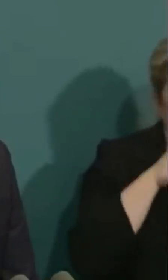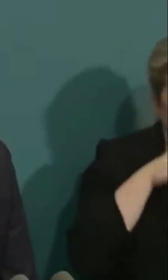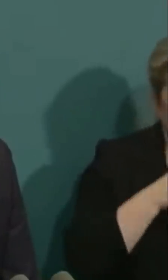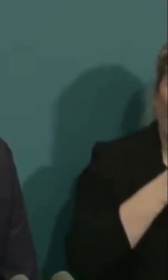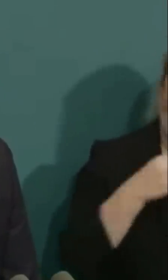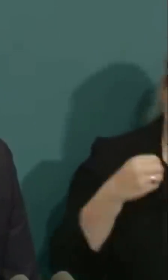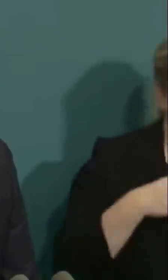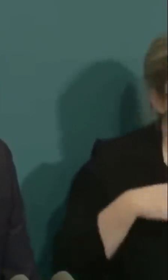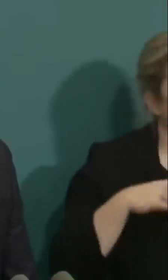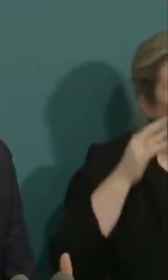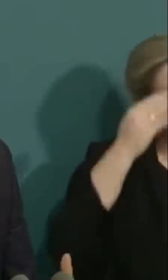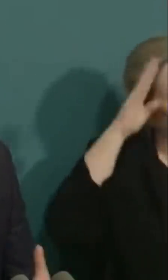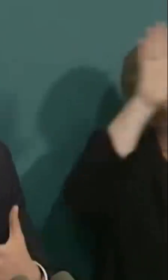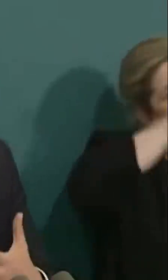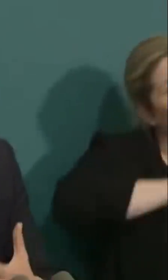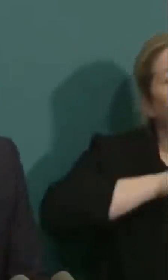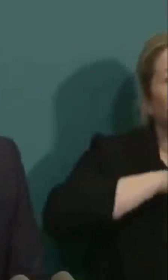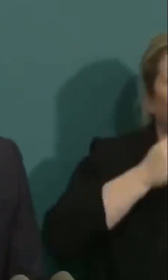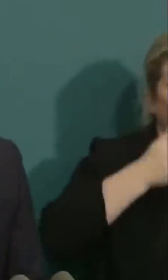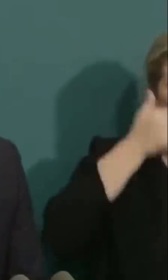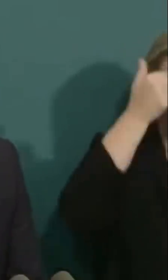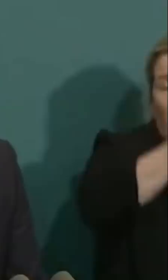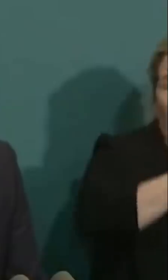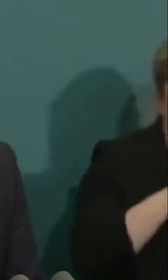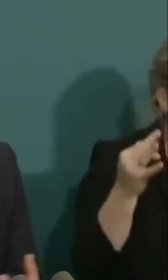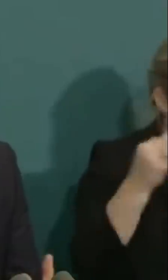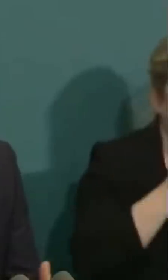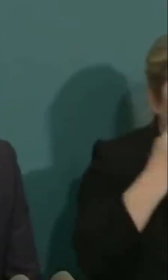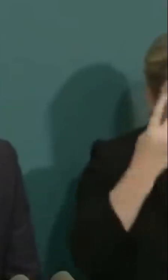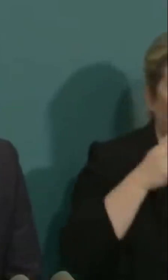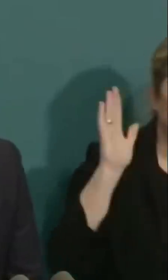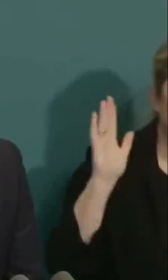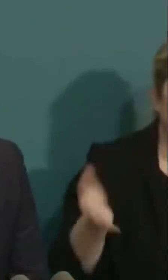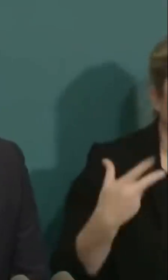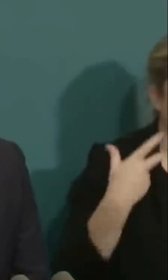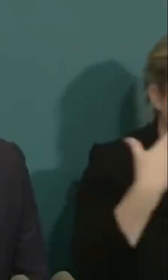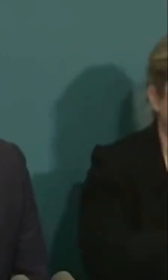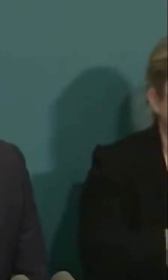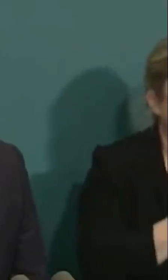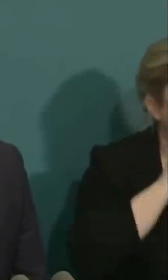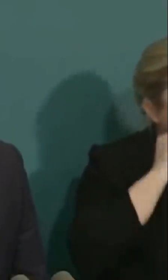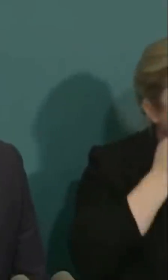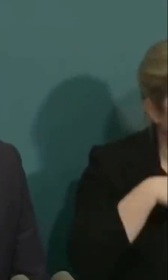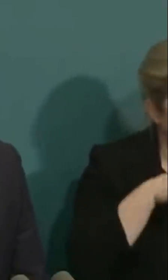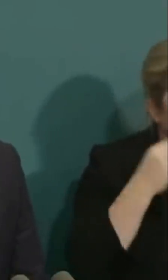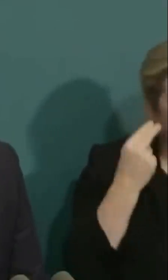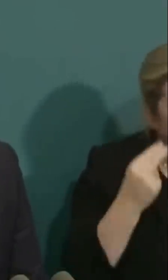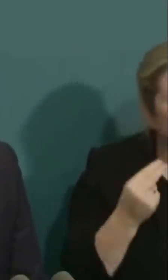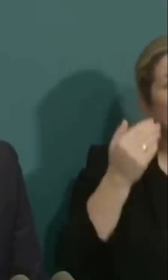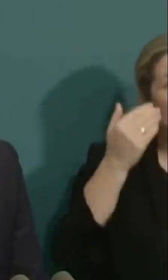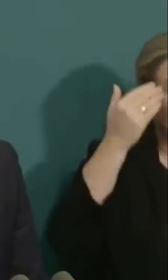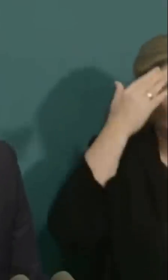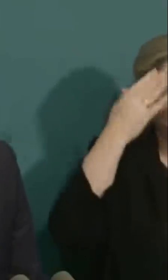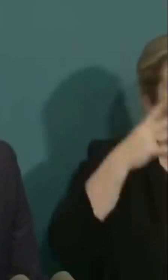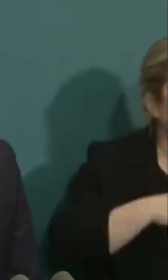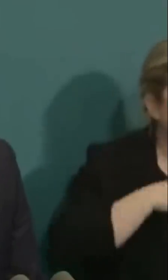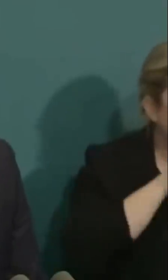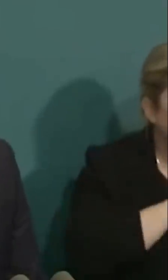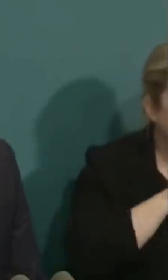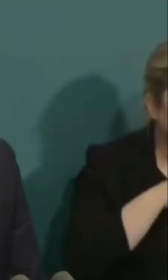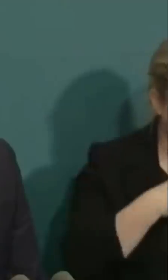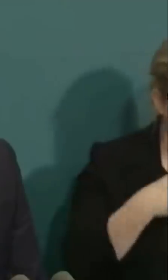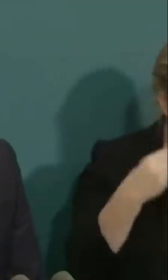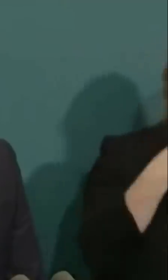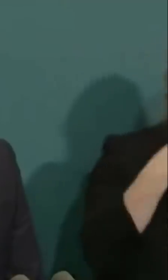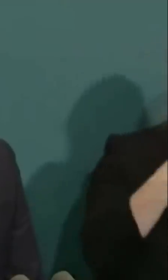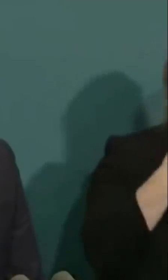country until even beyond everyone's vaccinated, because we'd have to know that the vaccinations confer herd immunity, and we'd have to probably get